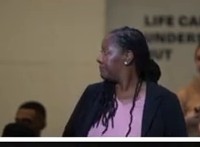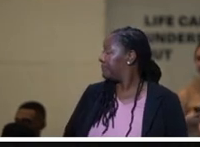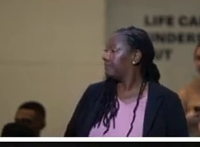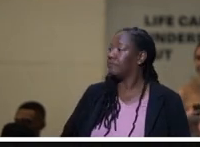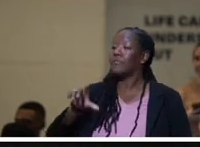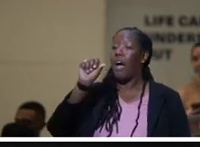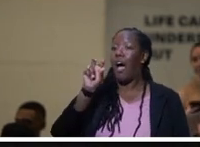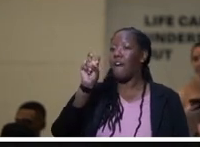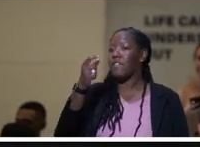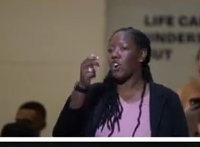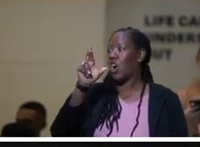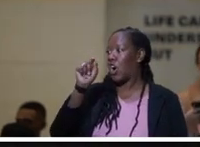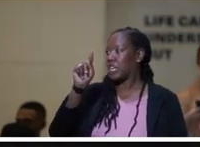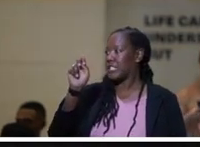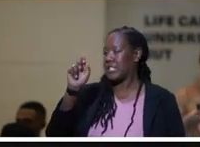avant-gardist.